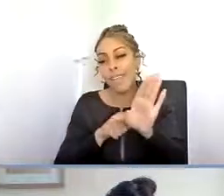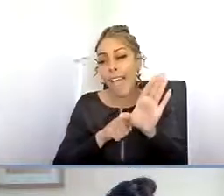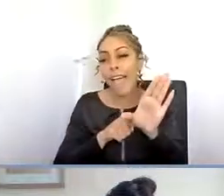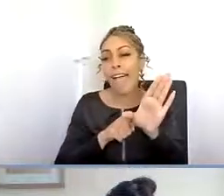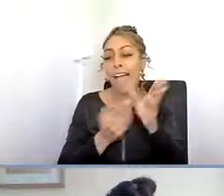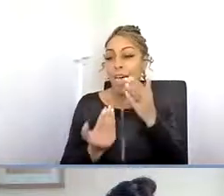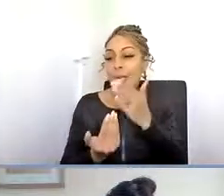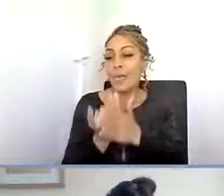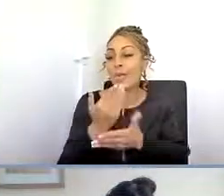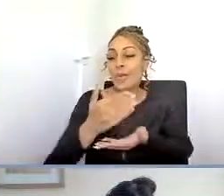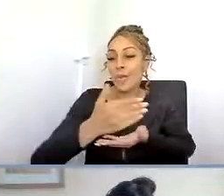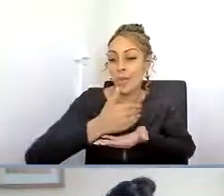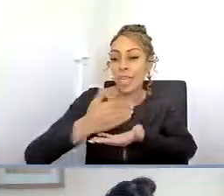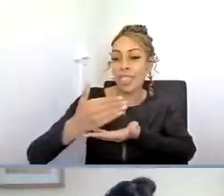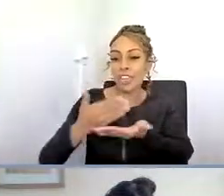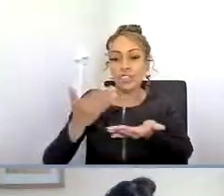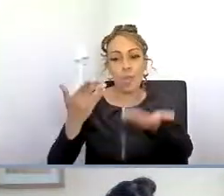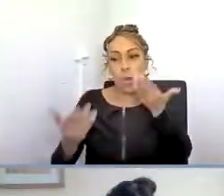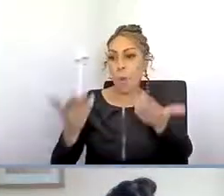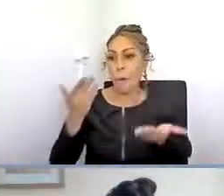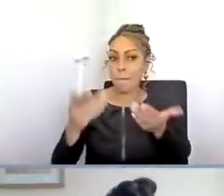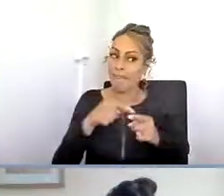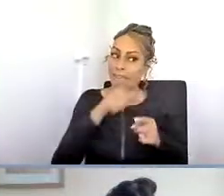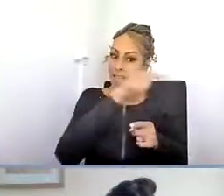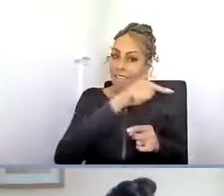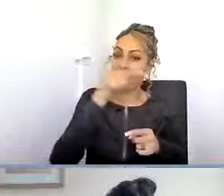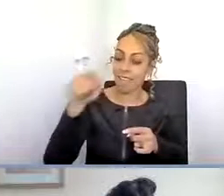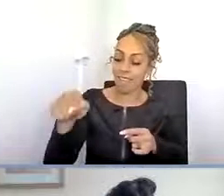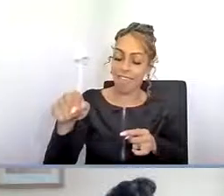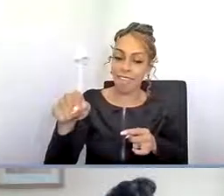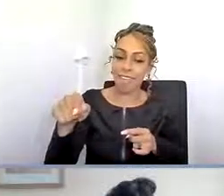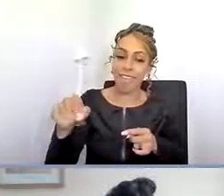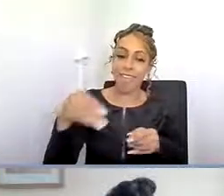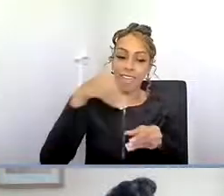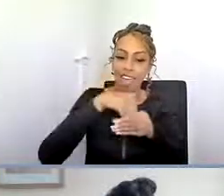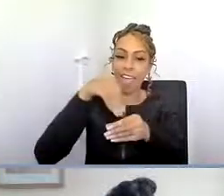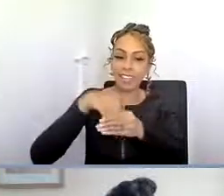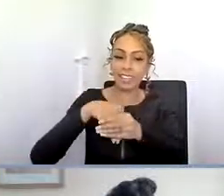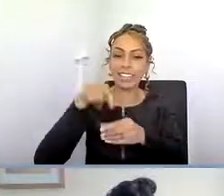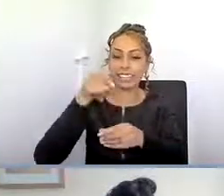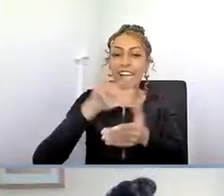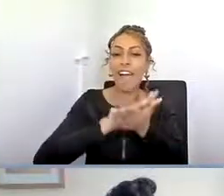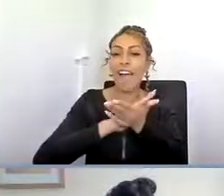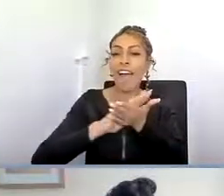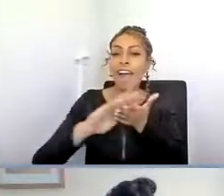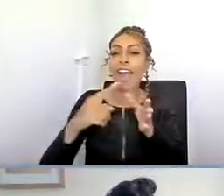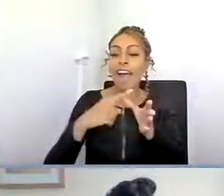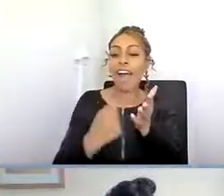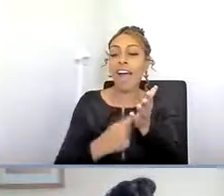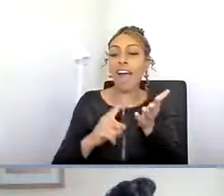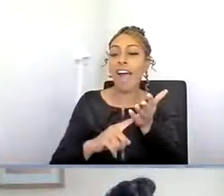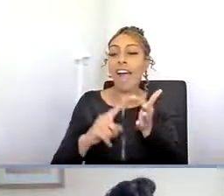collection compared to some other collections. In the context of the Harley Gallery, we're just a